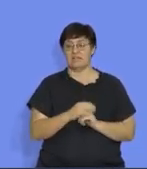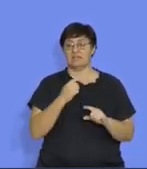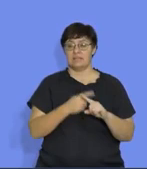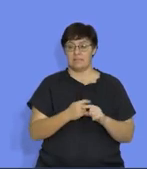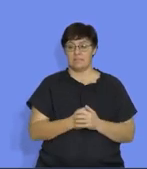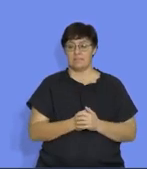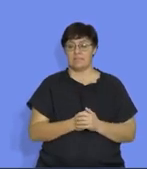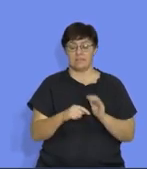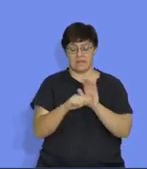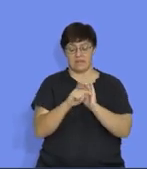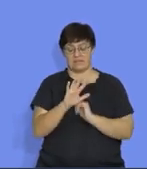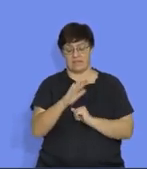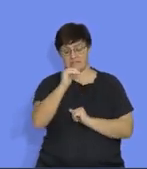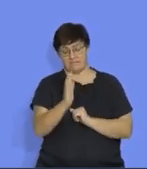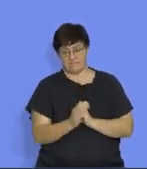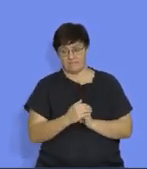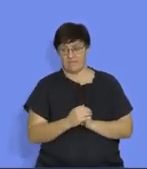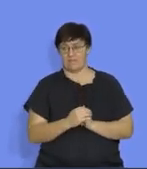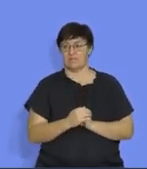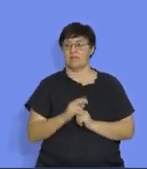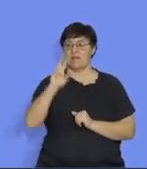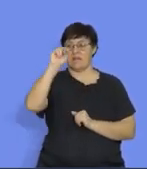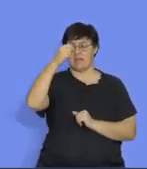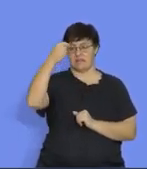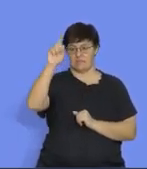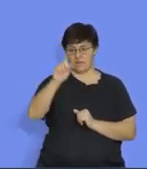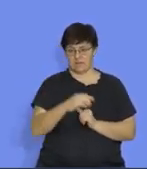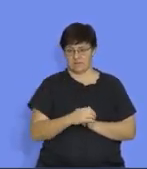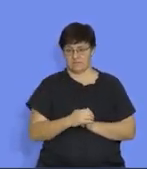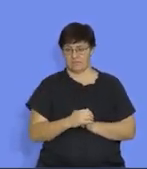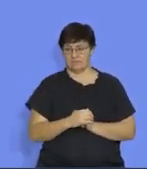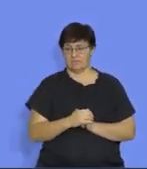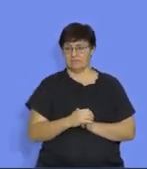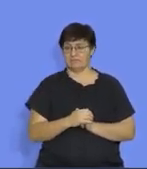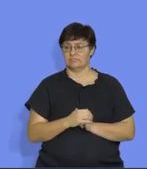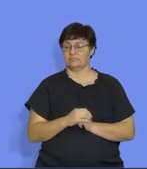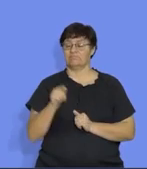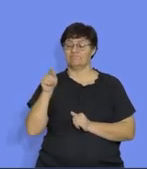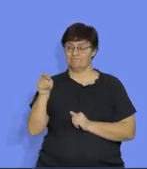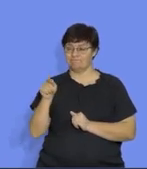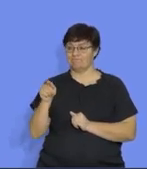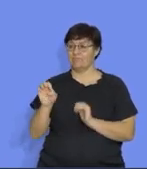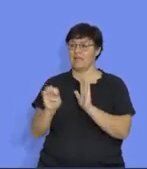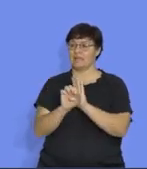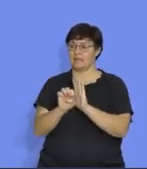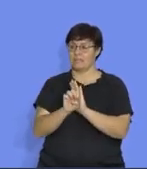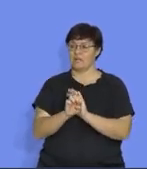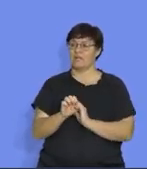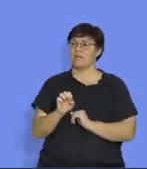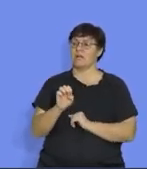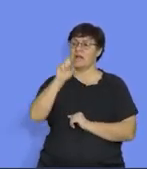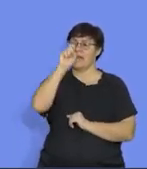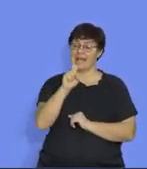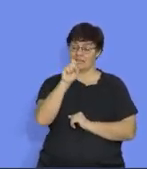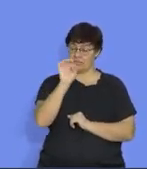times negative 5 to the power of n minus 1. Looking at the example when x is